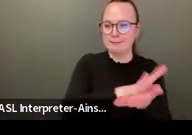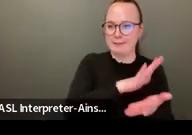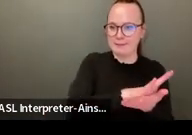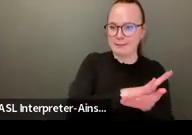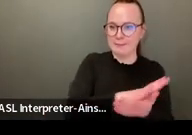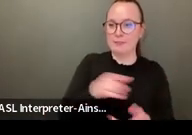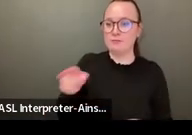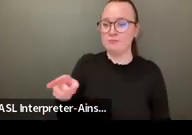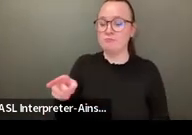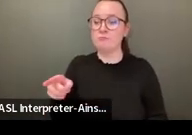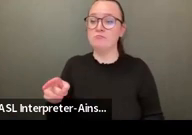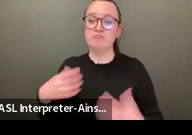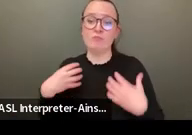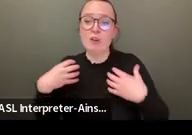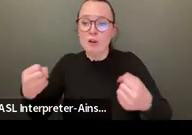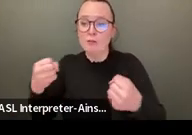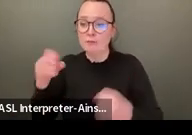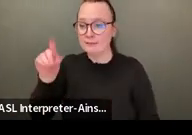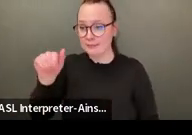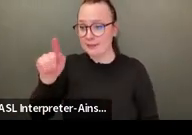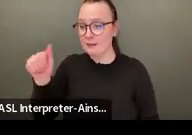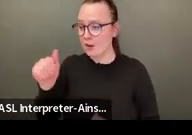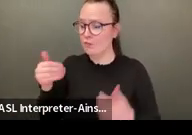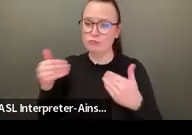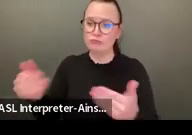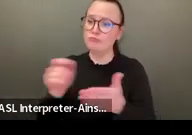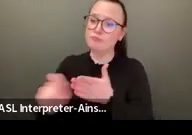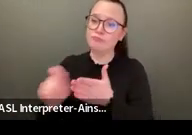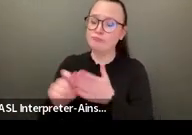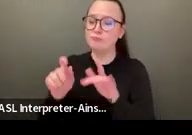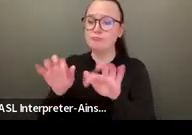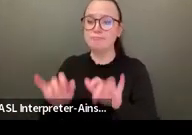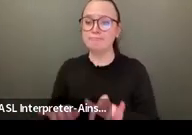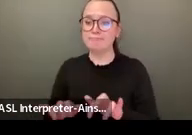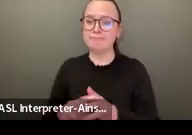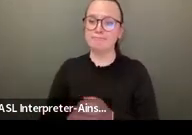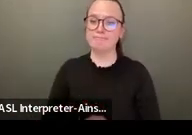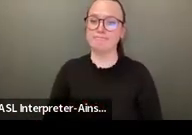data. Don't use those